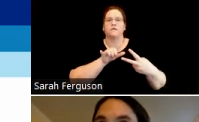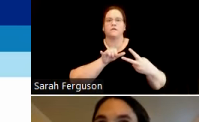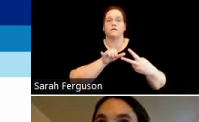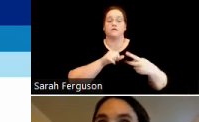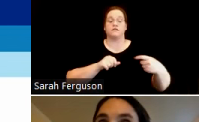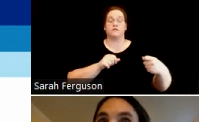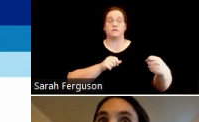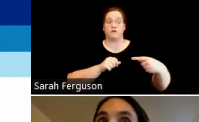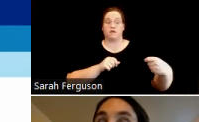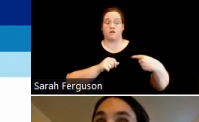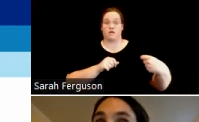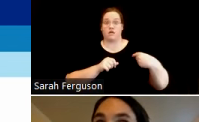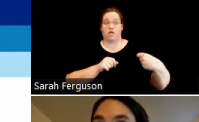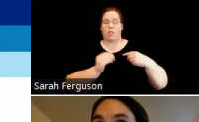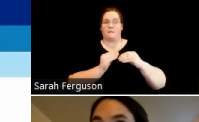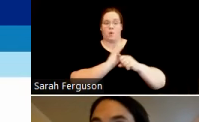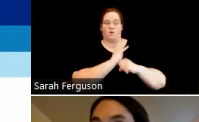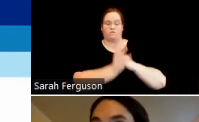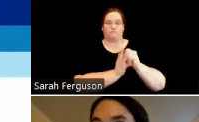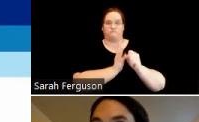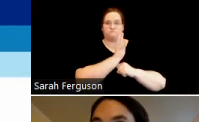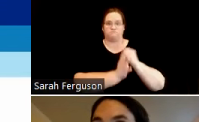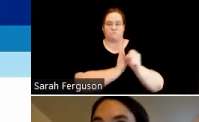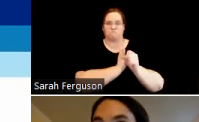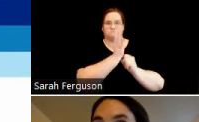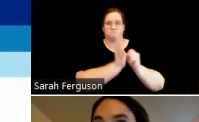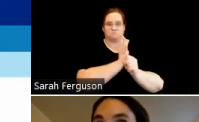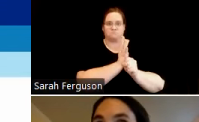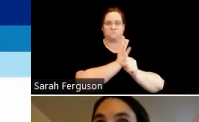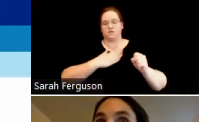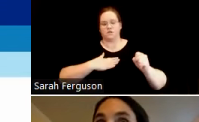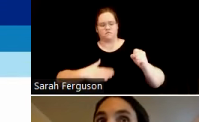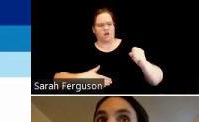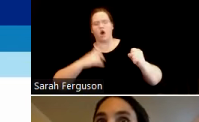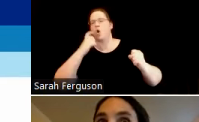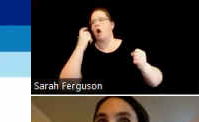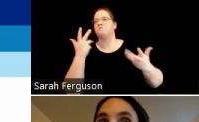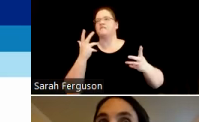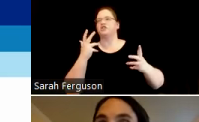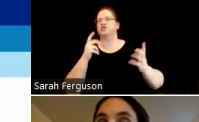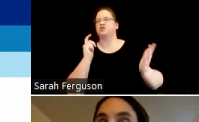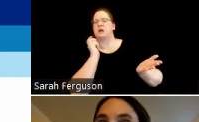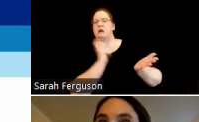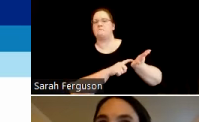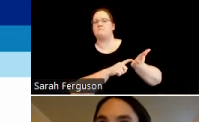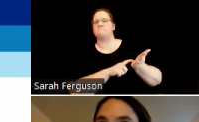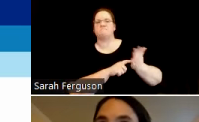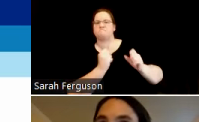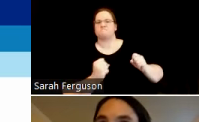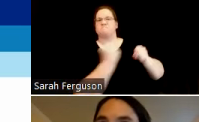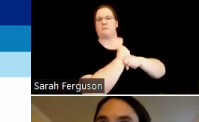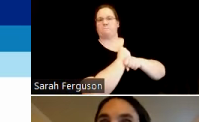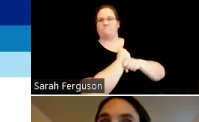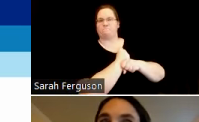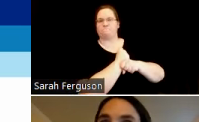more spike proteins, and now your body's ready. It's seen those proteins before, and it provides even a more robust